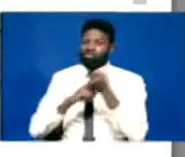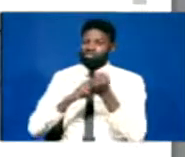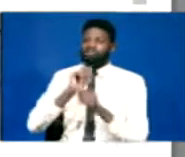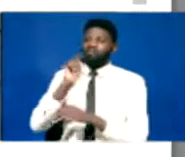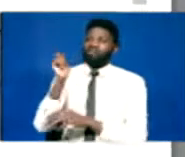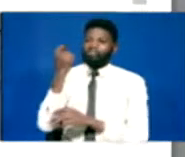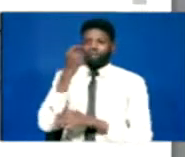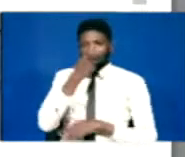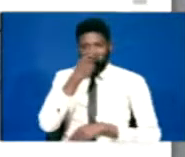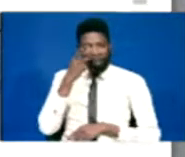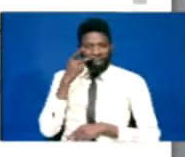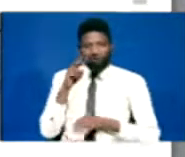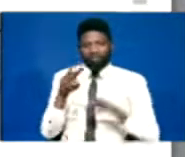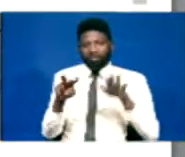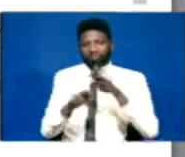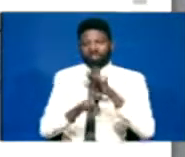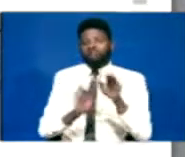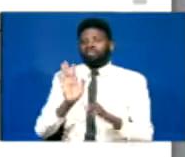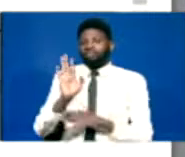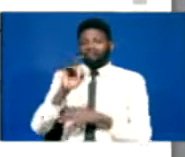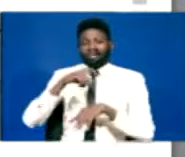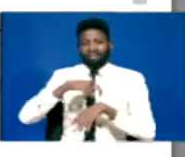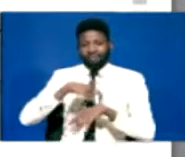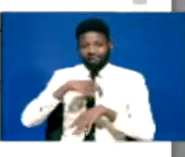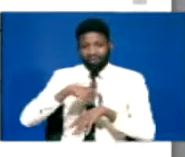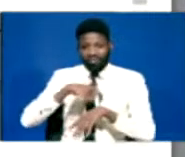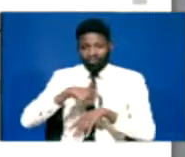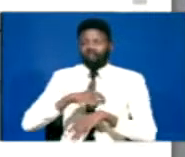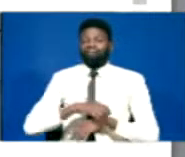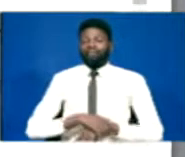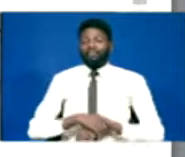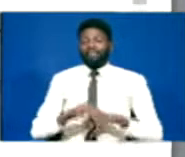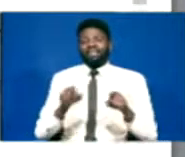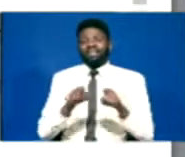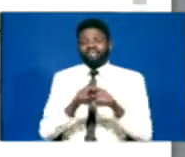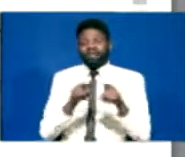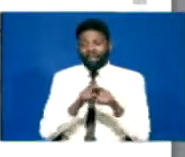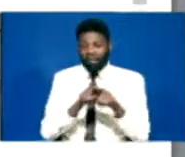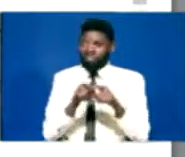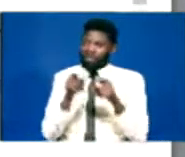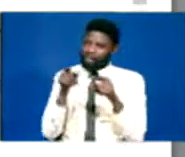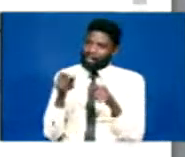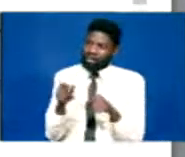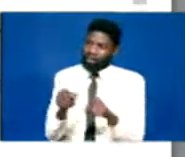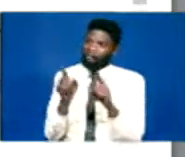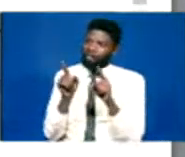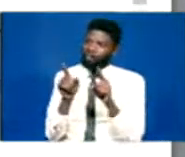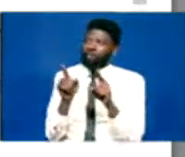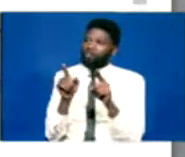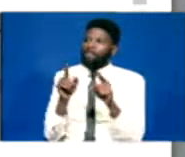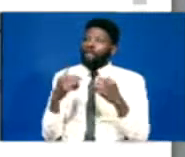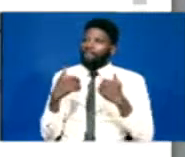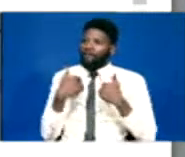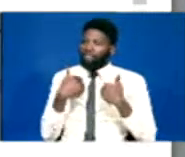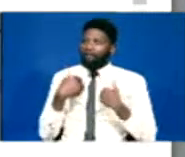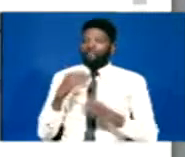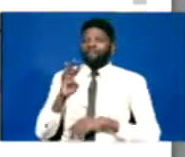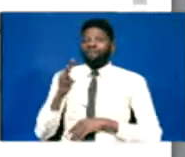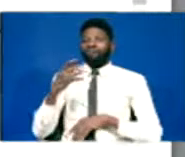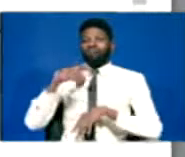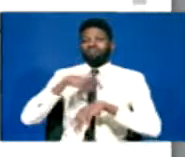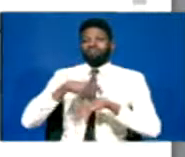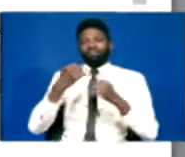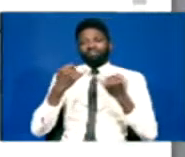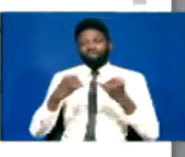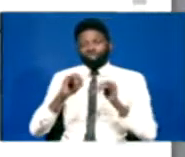his running mate during this particular time. And this time he also made that the fourth time that he contested for